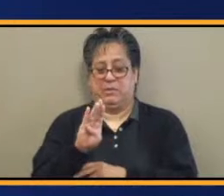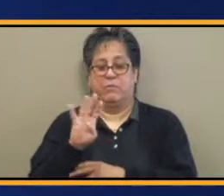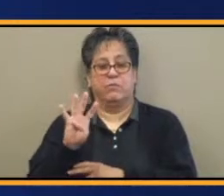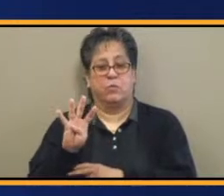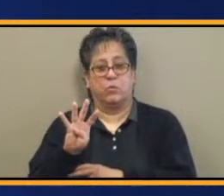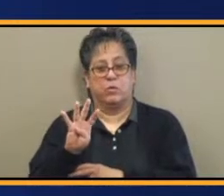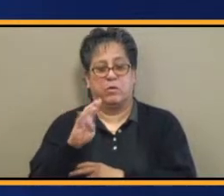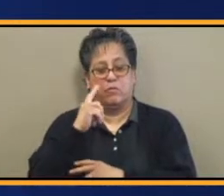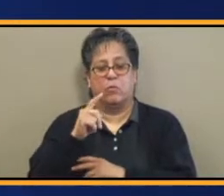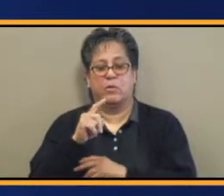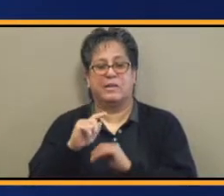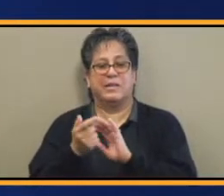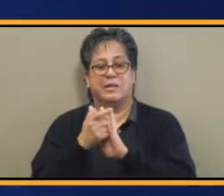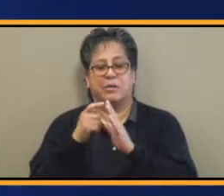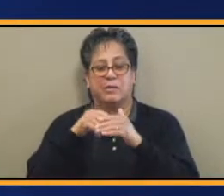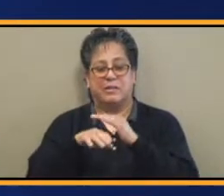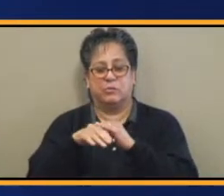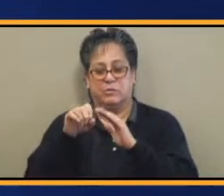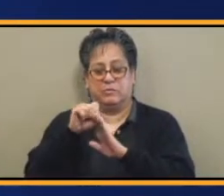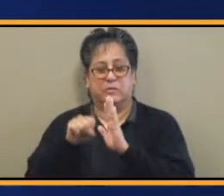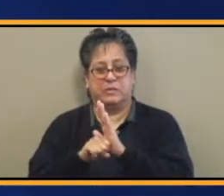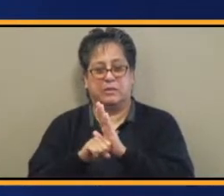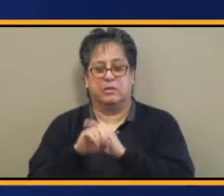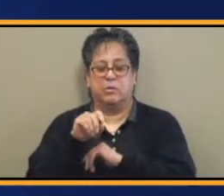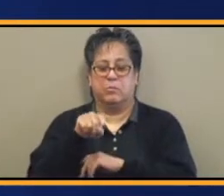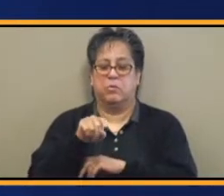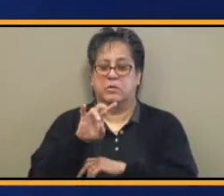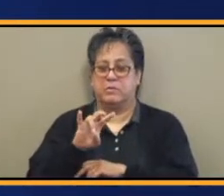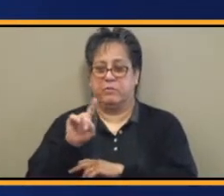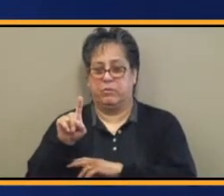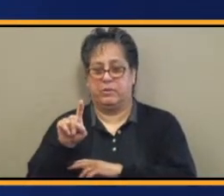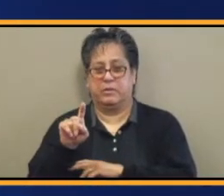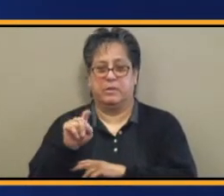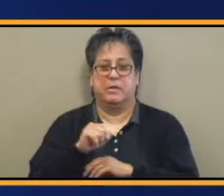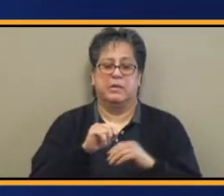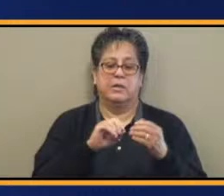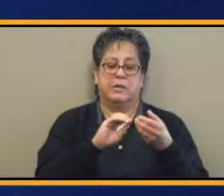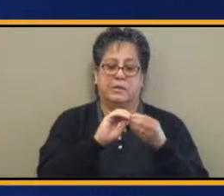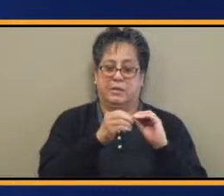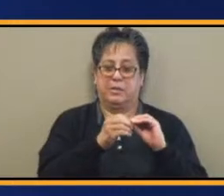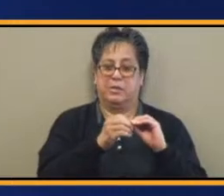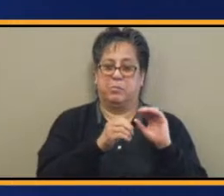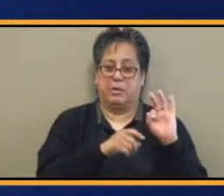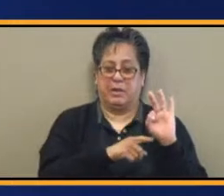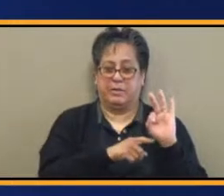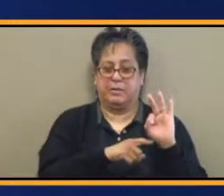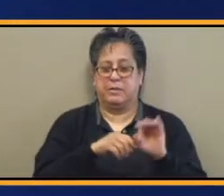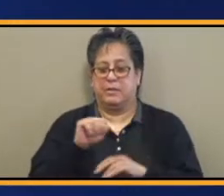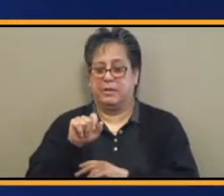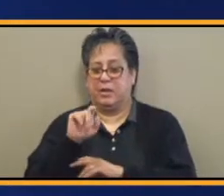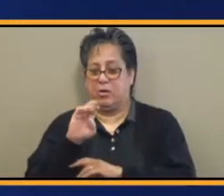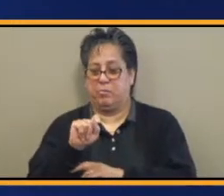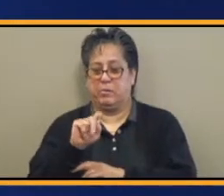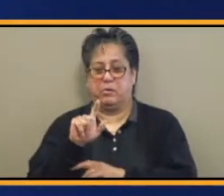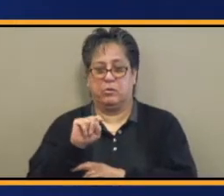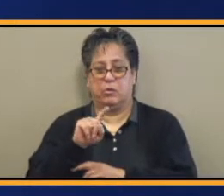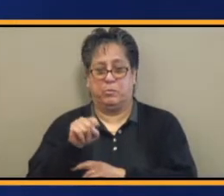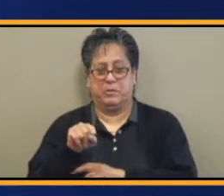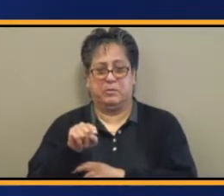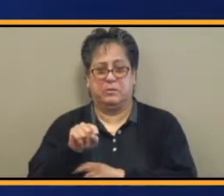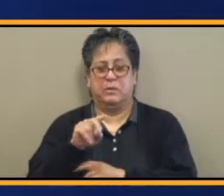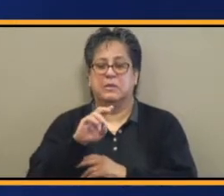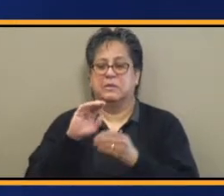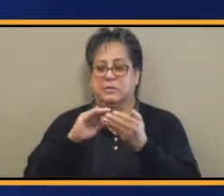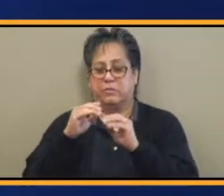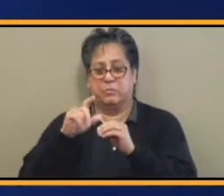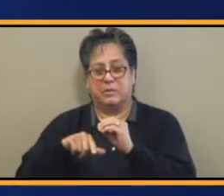to illegal entry or presence in this state under 551.071. Executive session item 9, Albert Lopez and Lex B. Lopez versus City of